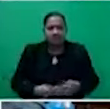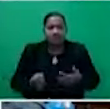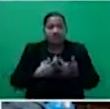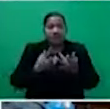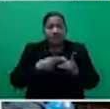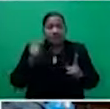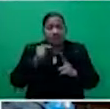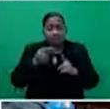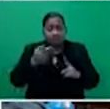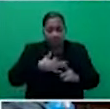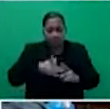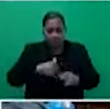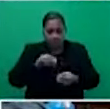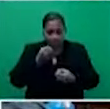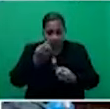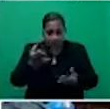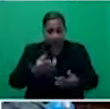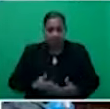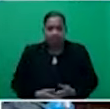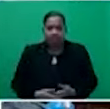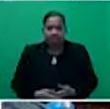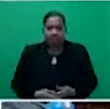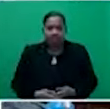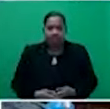make also was,